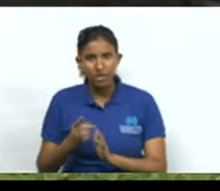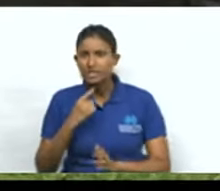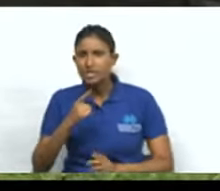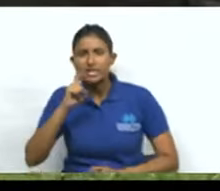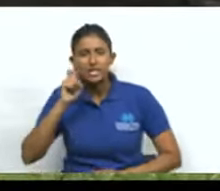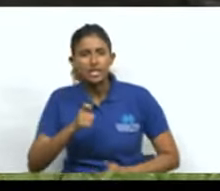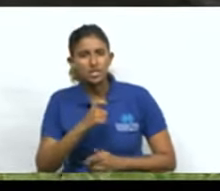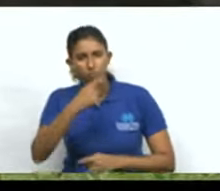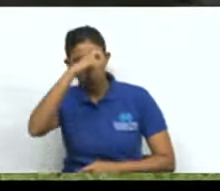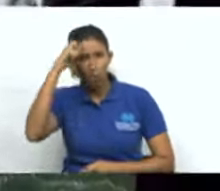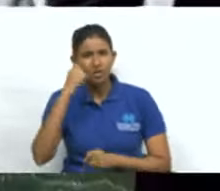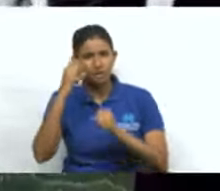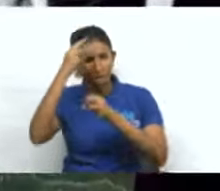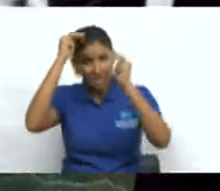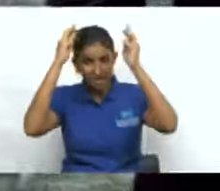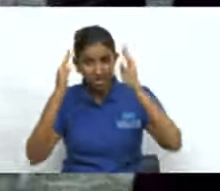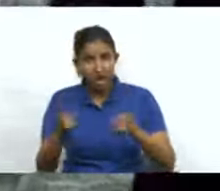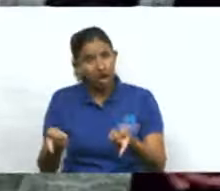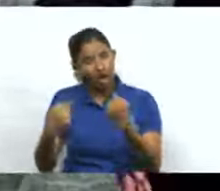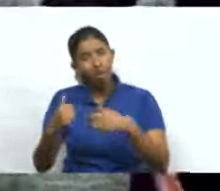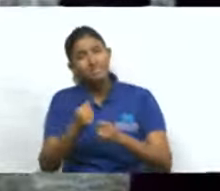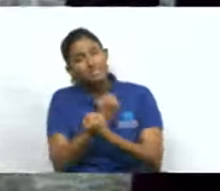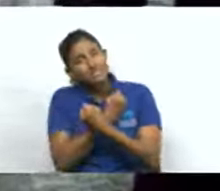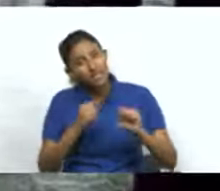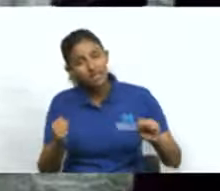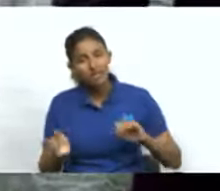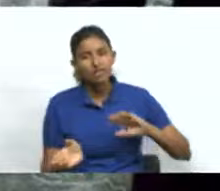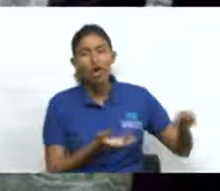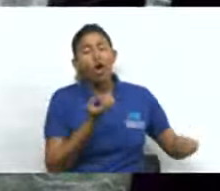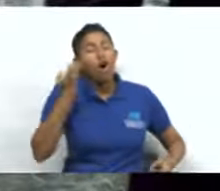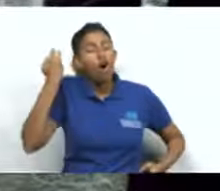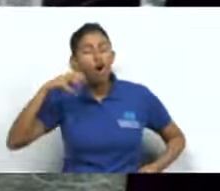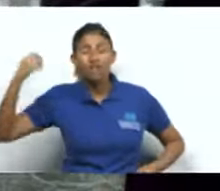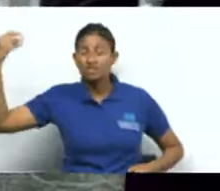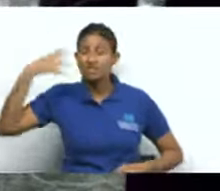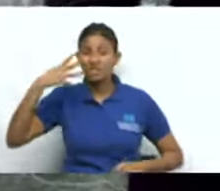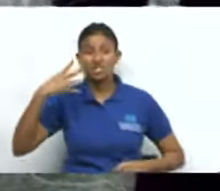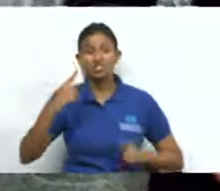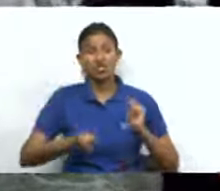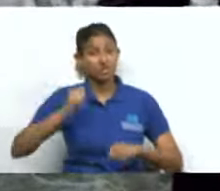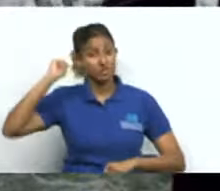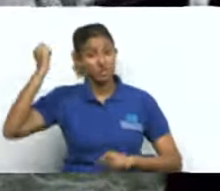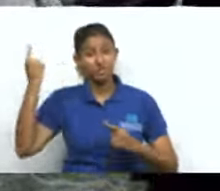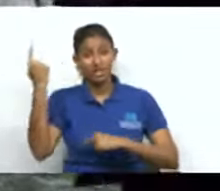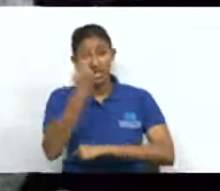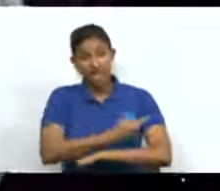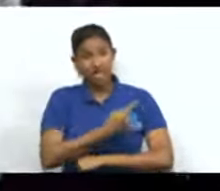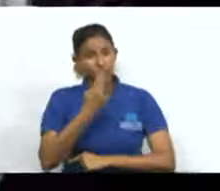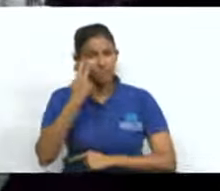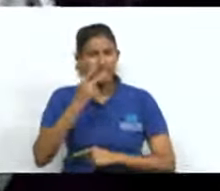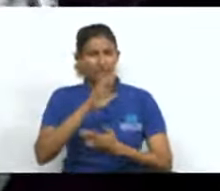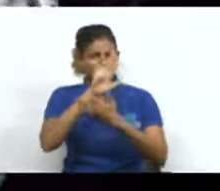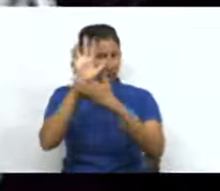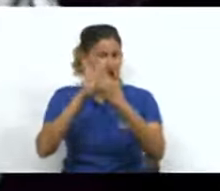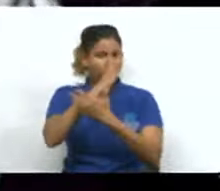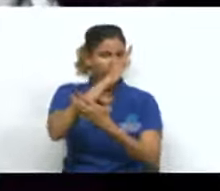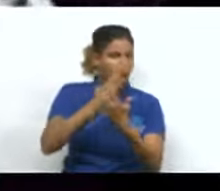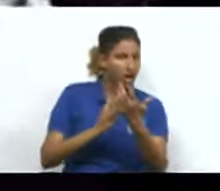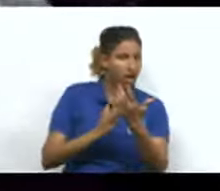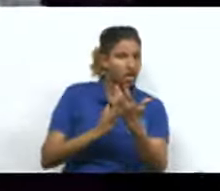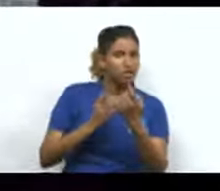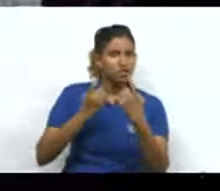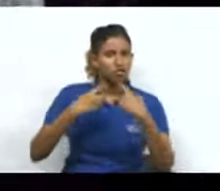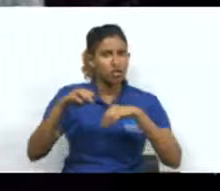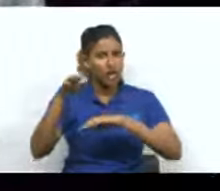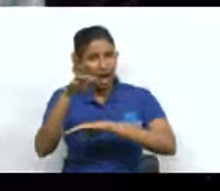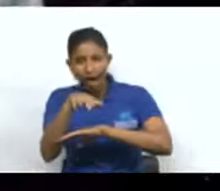help save them. Mostly hot and sunny conditions across Trinidad and Tobago today. We saw some partly cloudy skies develop during the afternoon.